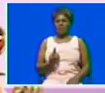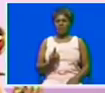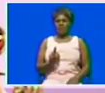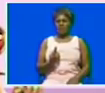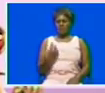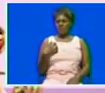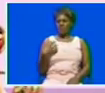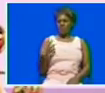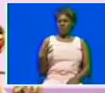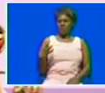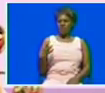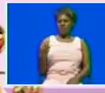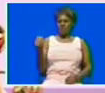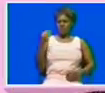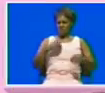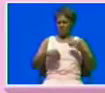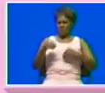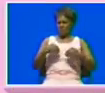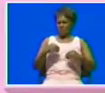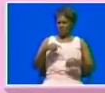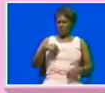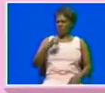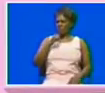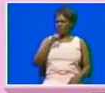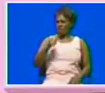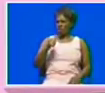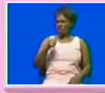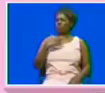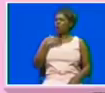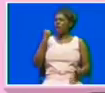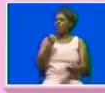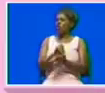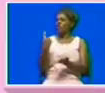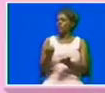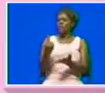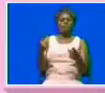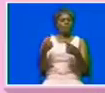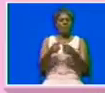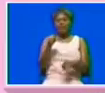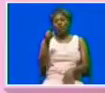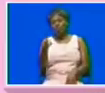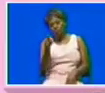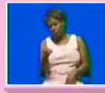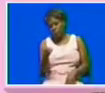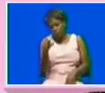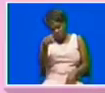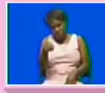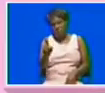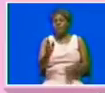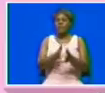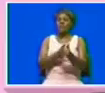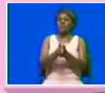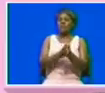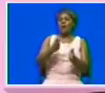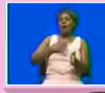Self-enrichment and corruption. We are not just running for office, but running for you. You are an inspiration to